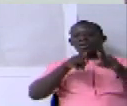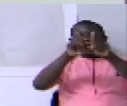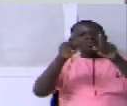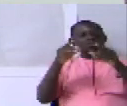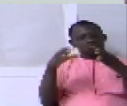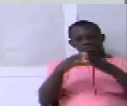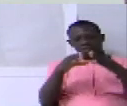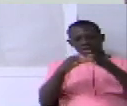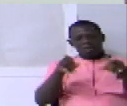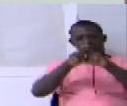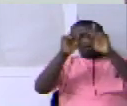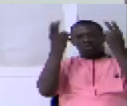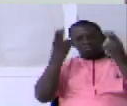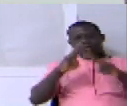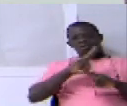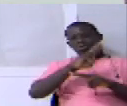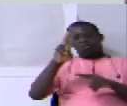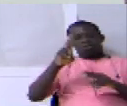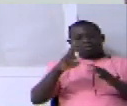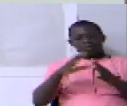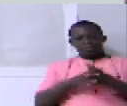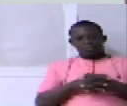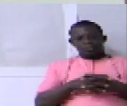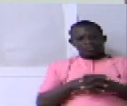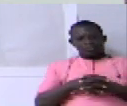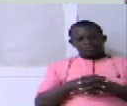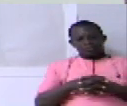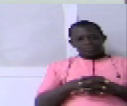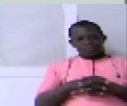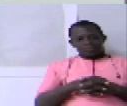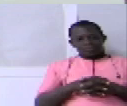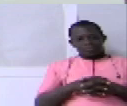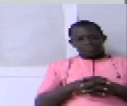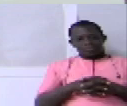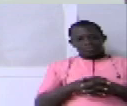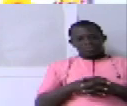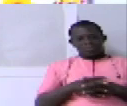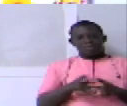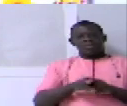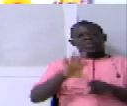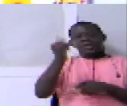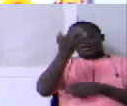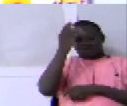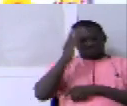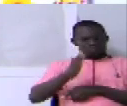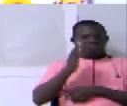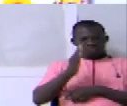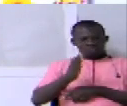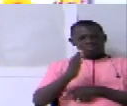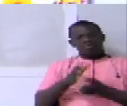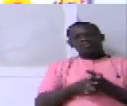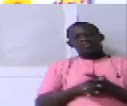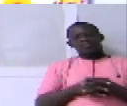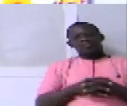dun kule me yalon ko anilwa manta wala fere That's true. muto